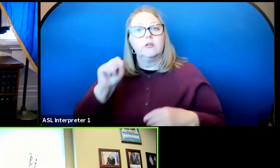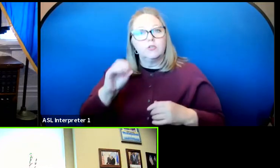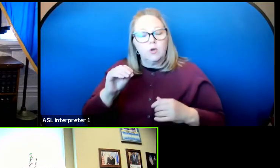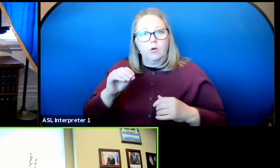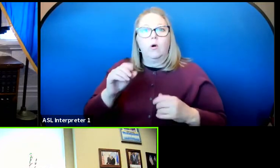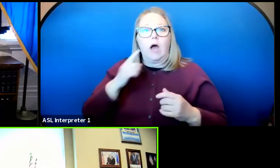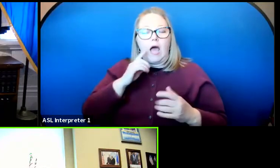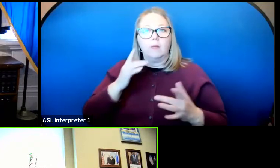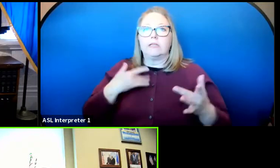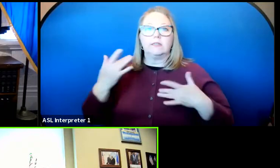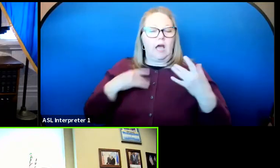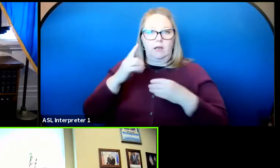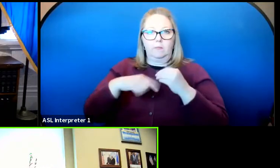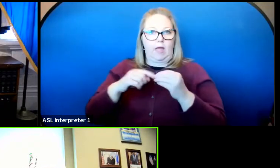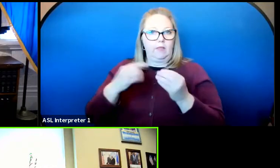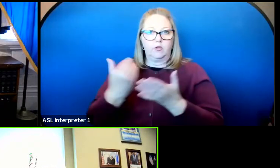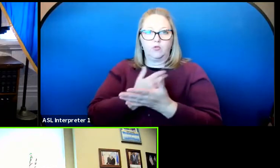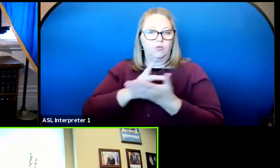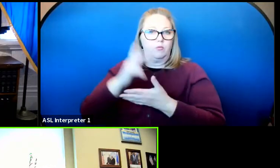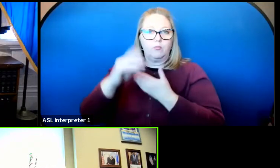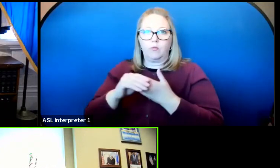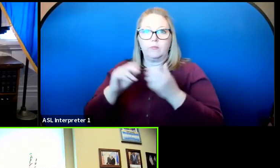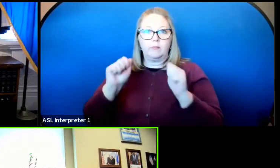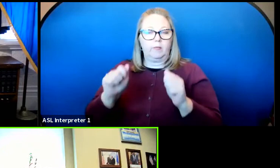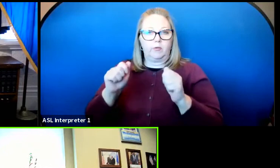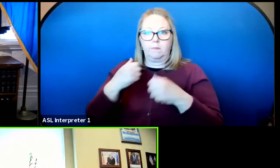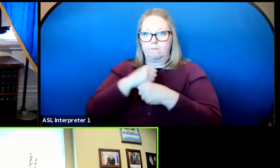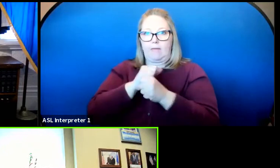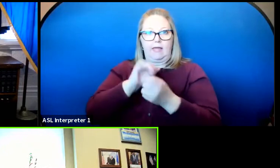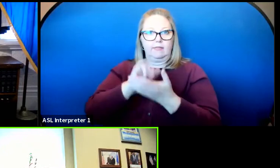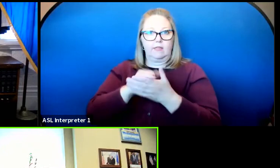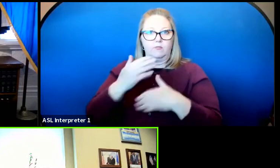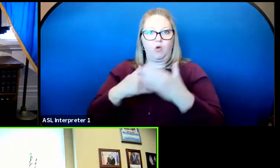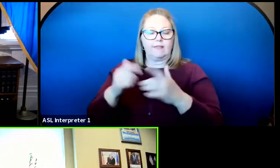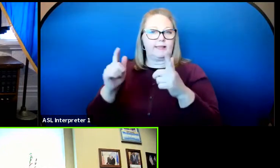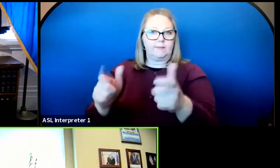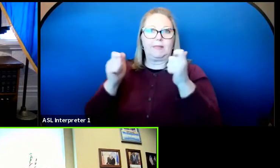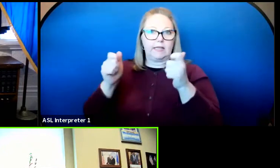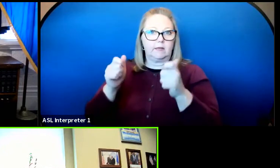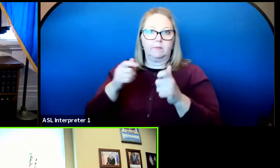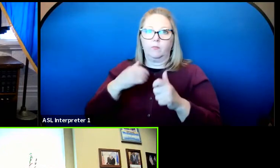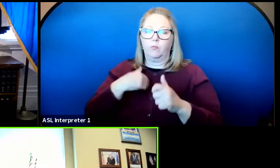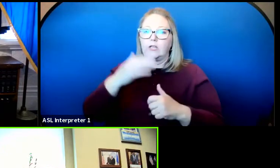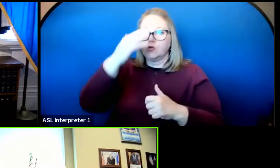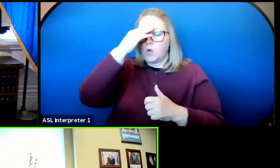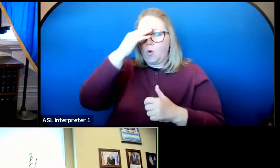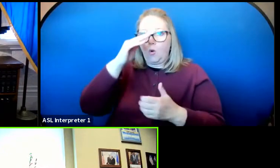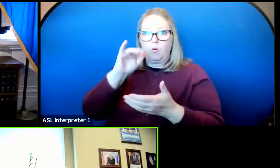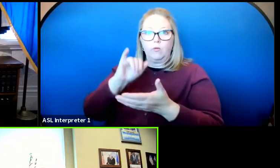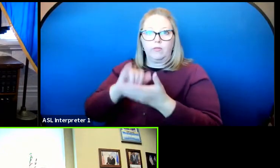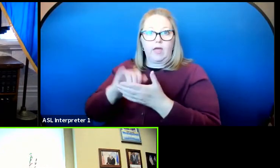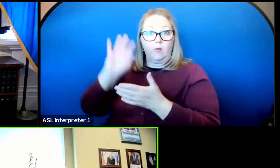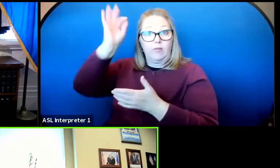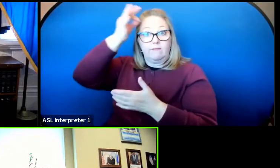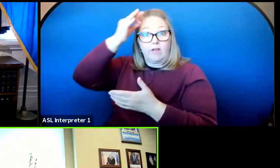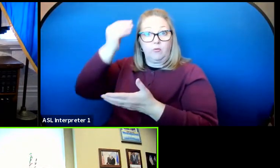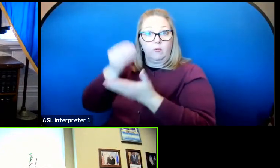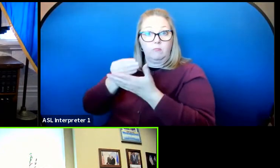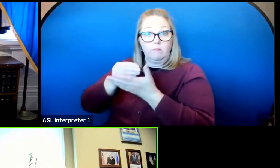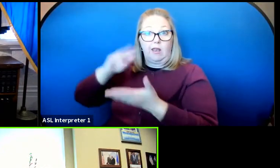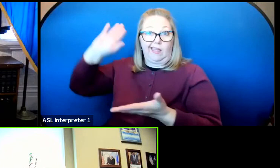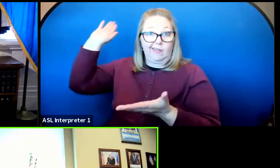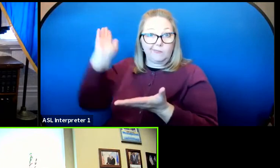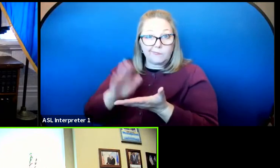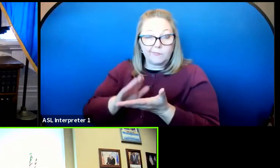in Clark County, about being able to expedite the processing, which has been held up for some time, largely due to federal requirements for